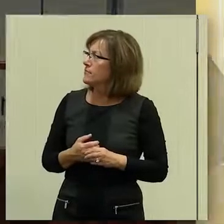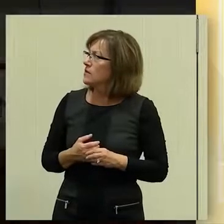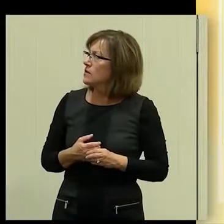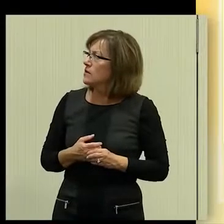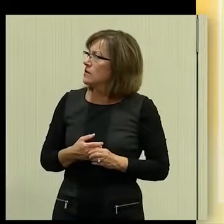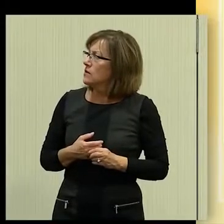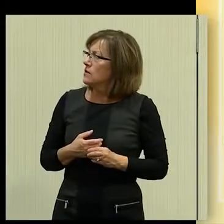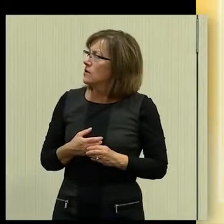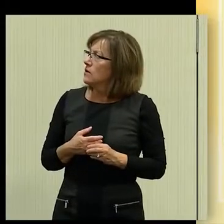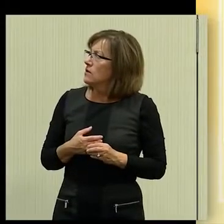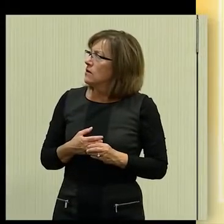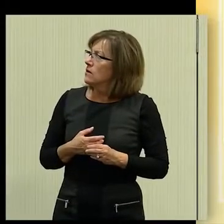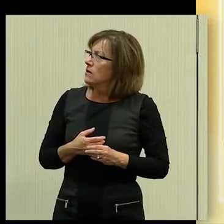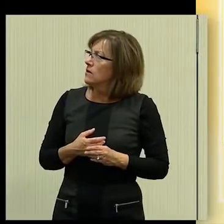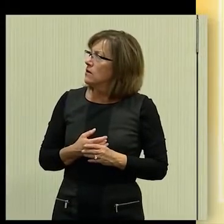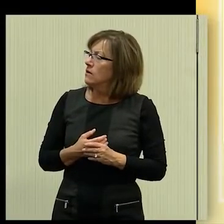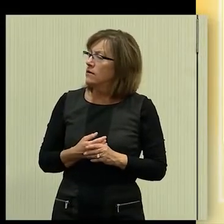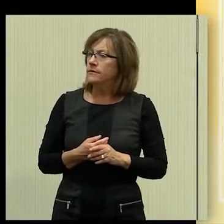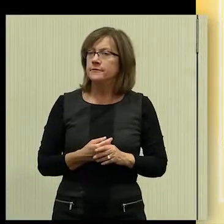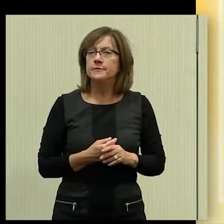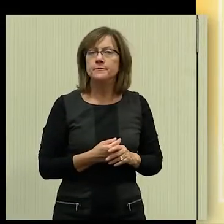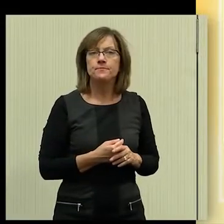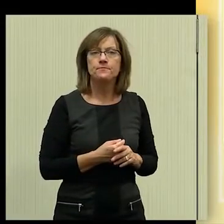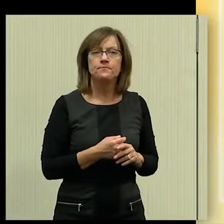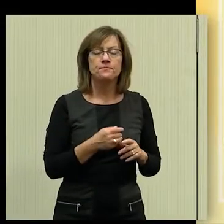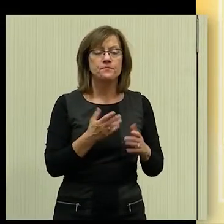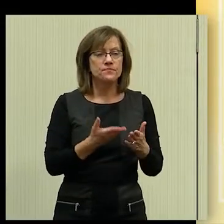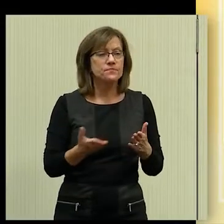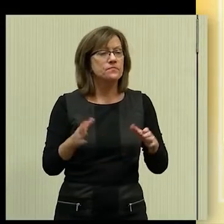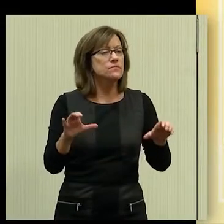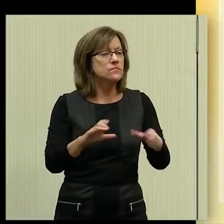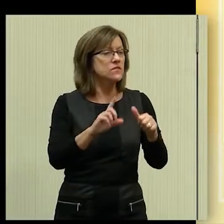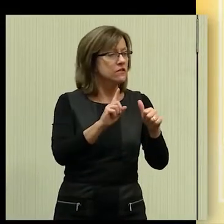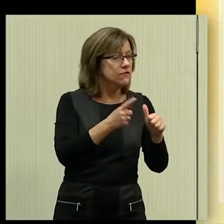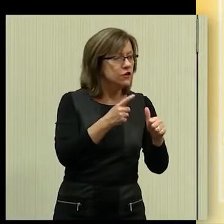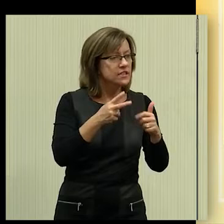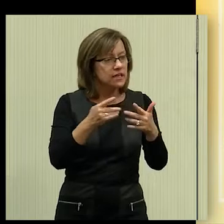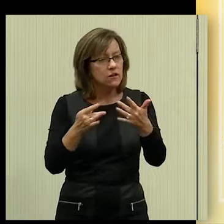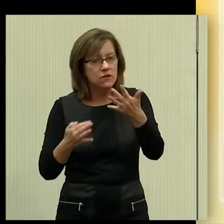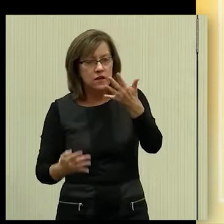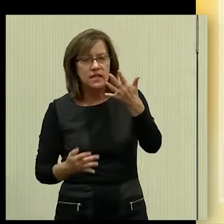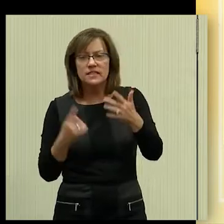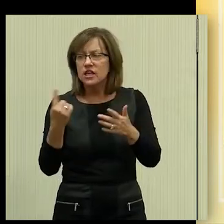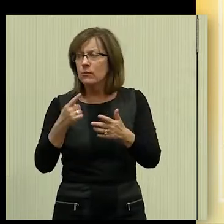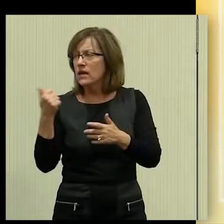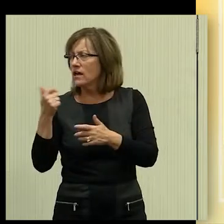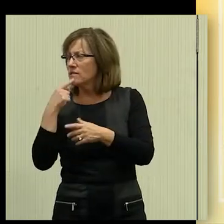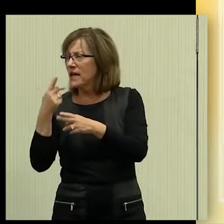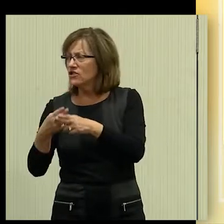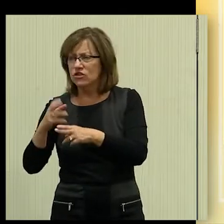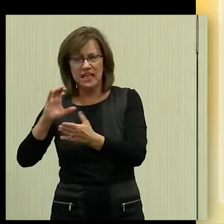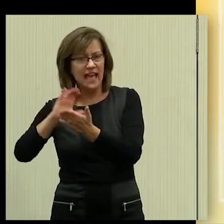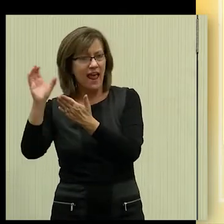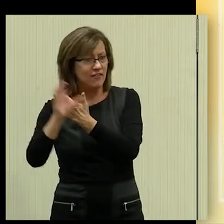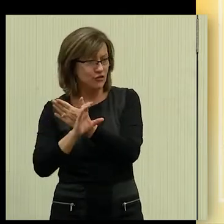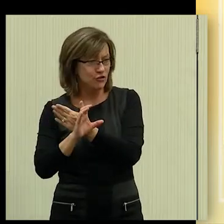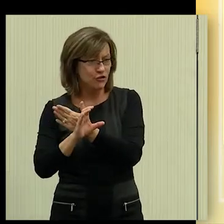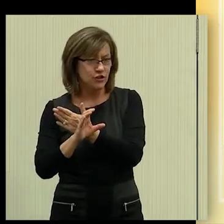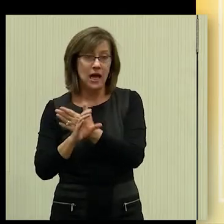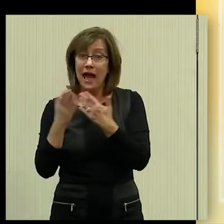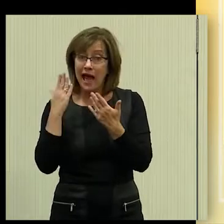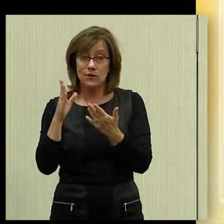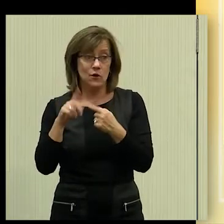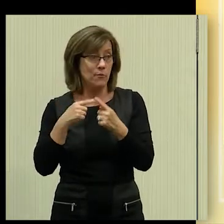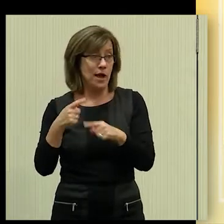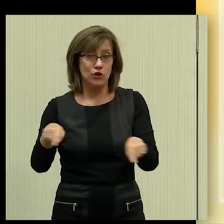And similar kind of thing, task sequence. Someone mentioned earlier calendars. I mean, I don't know about all of you, but I would be lost if I didn't